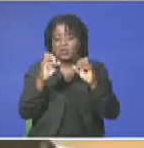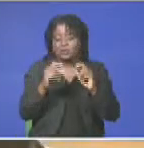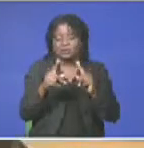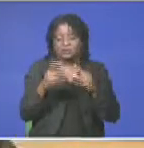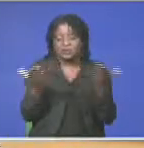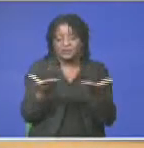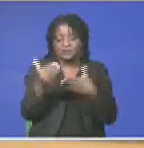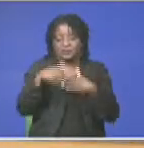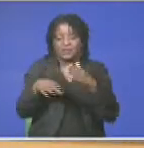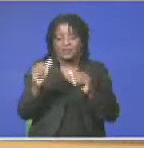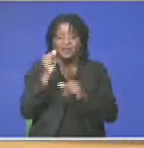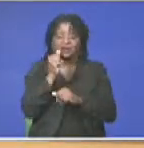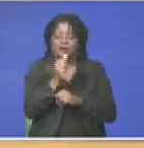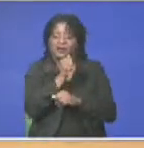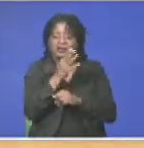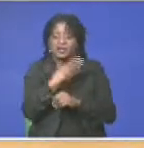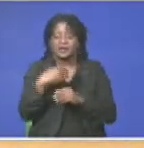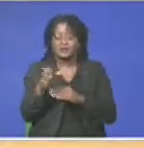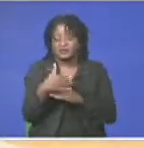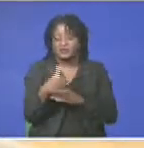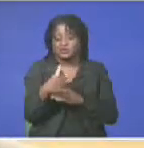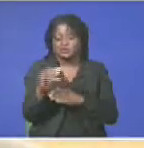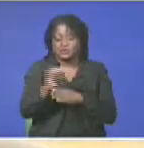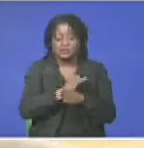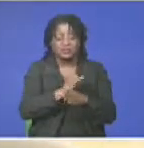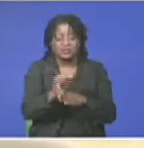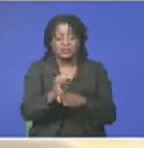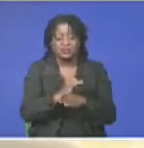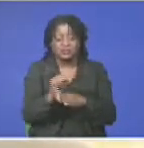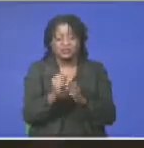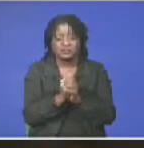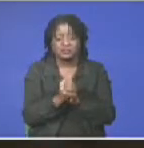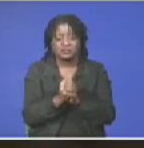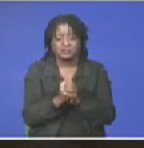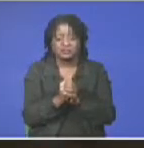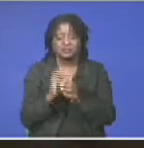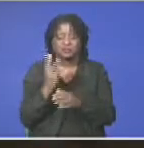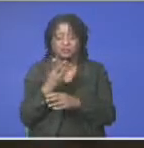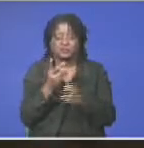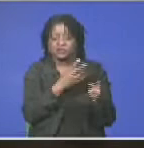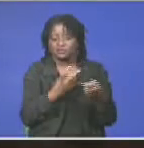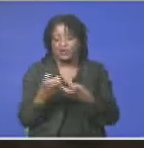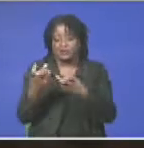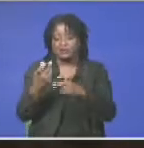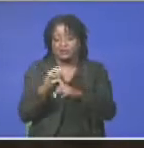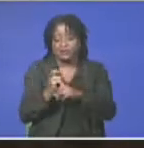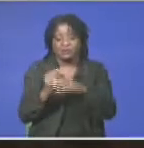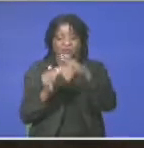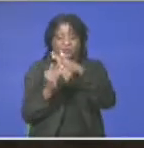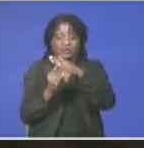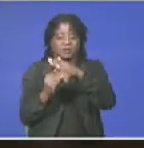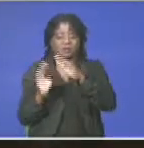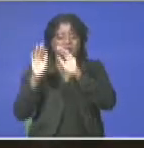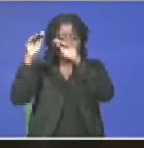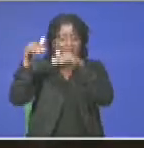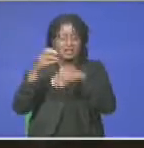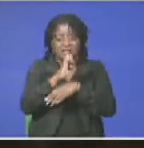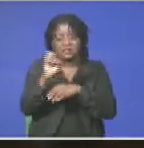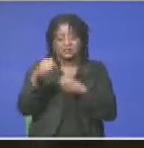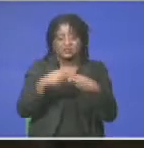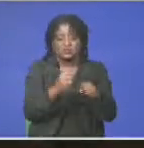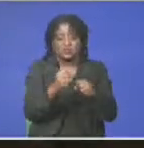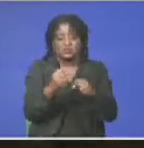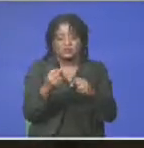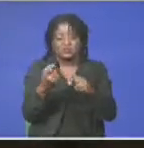agricultural and fisheries sectors. And so if you travel from the top of the hill on East Street to Robinson Road, or from Collins Avenue to Nassau